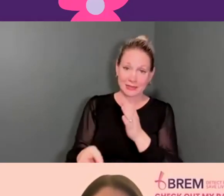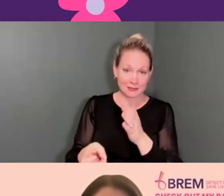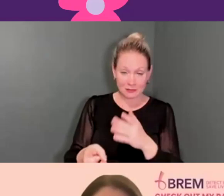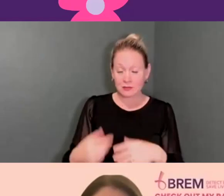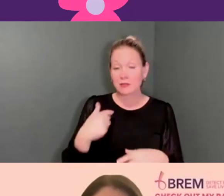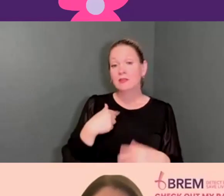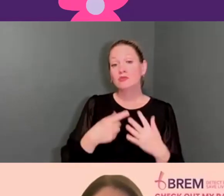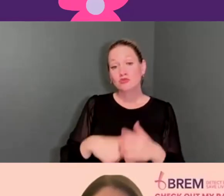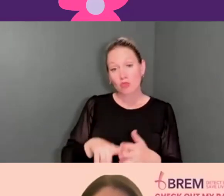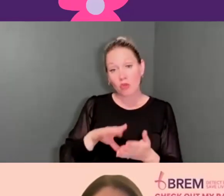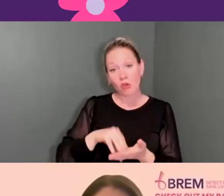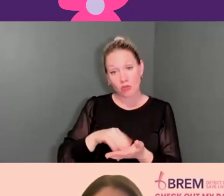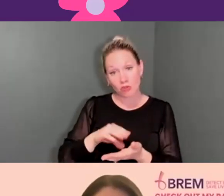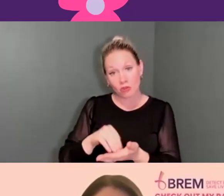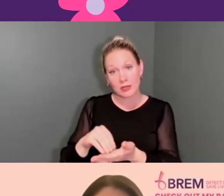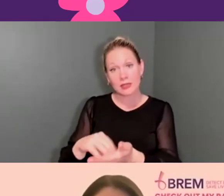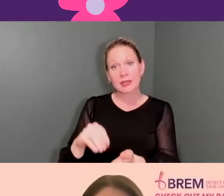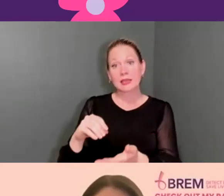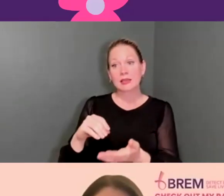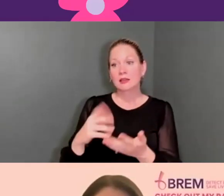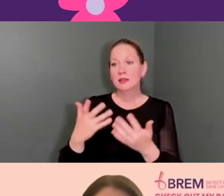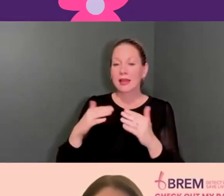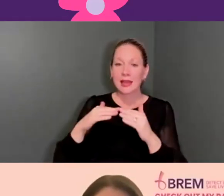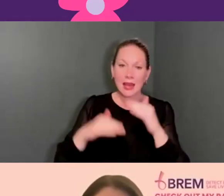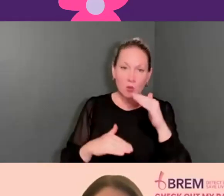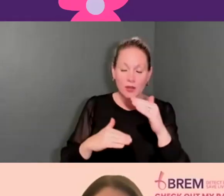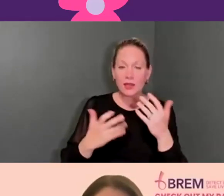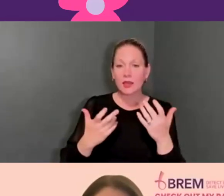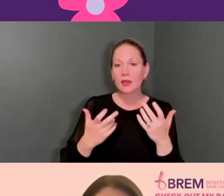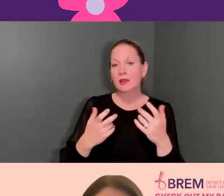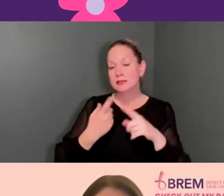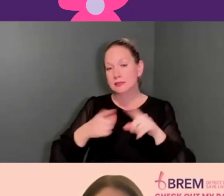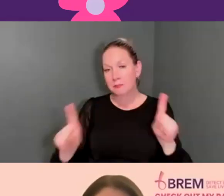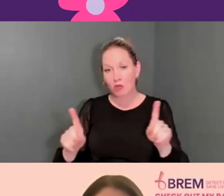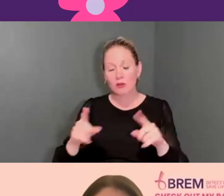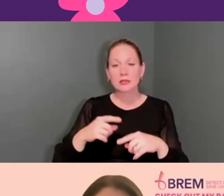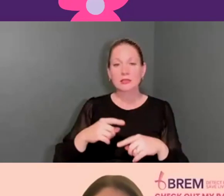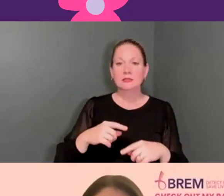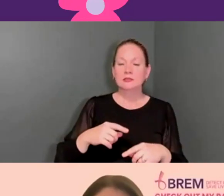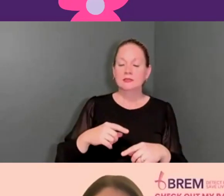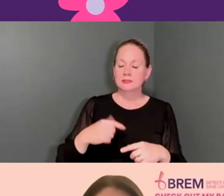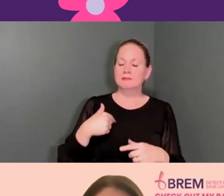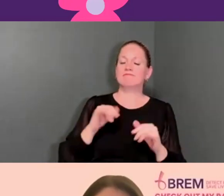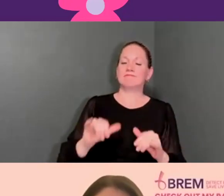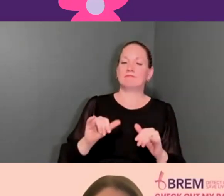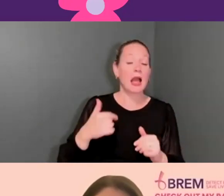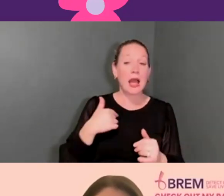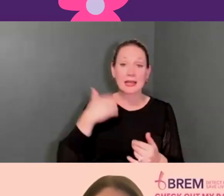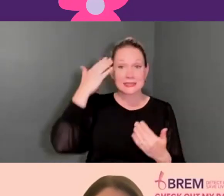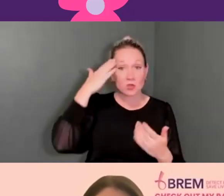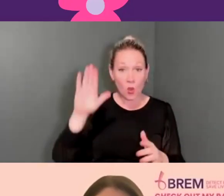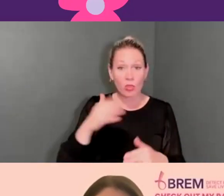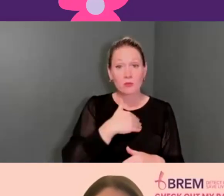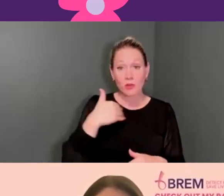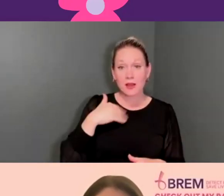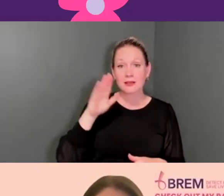started learning what the inequities and the disparities were, and that my subtype, I didn't even know breast cancer had